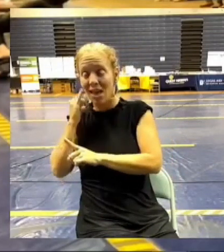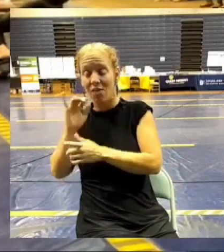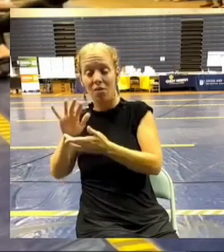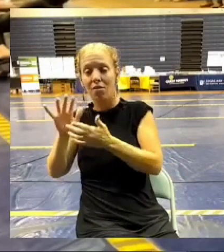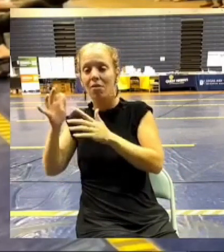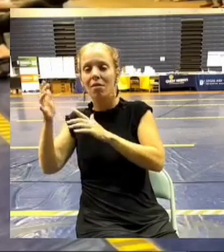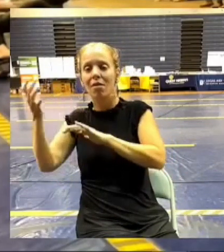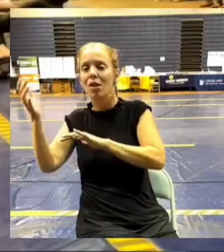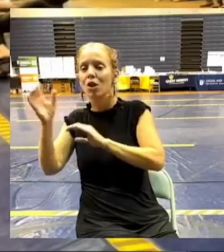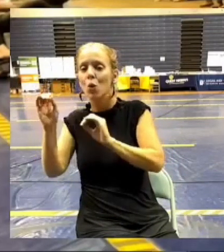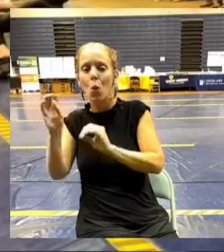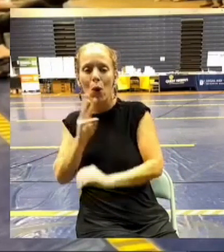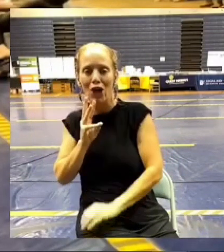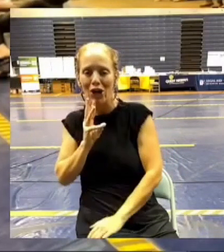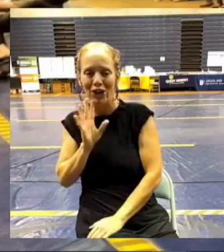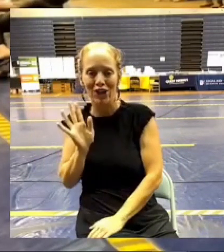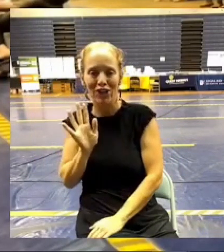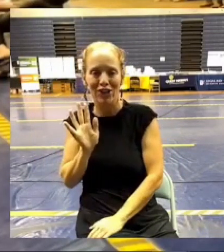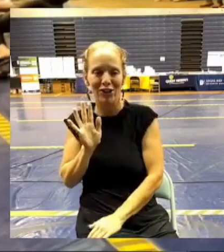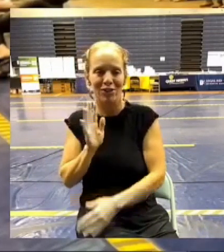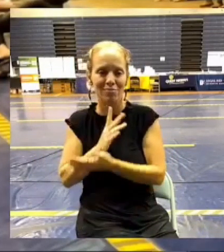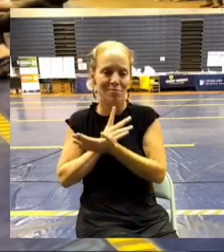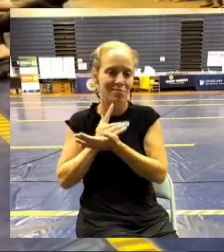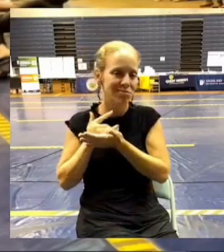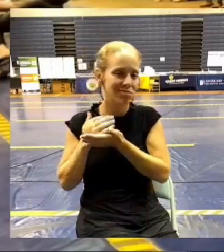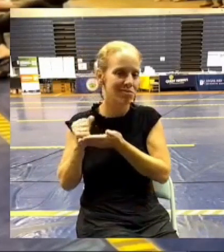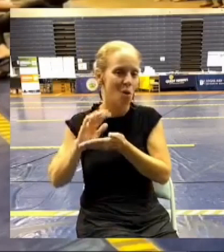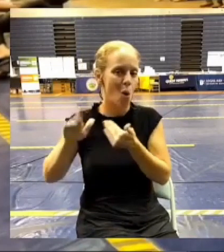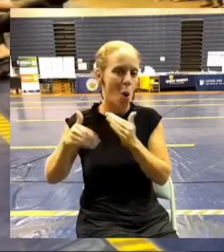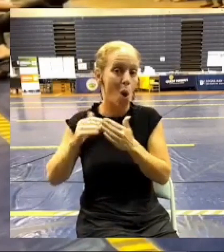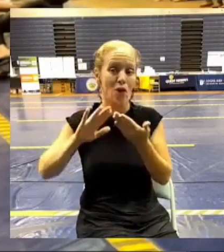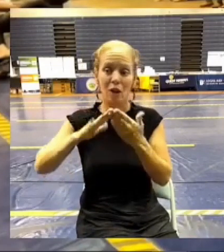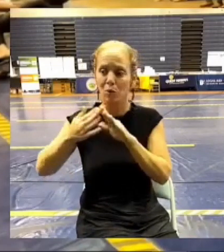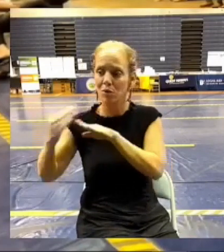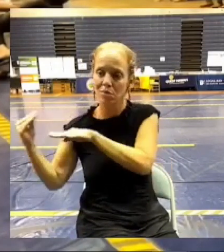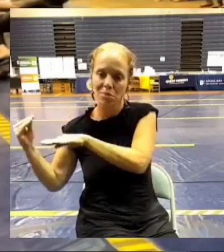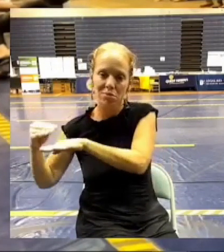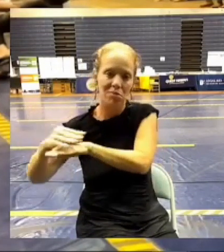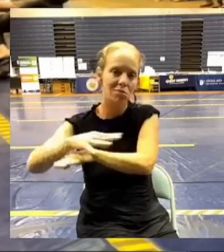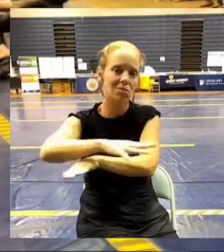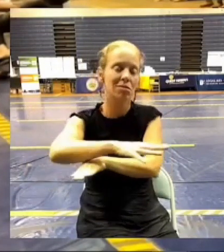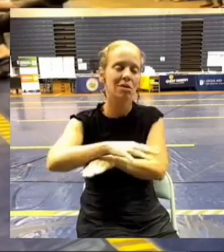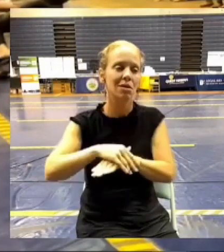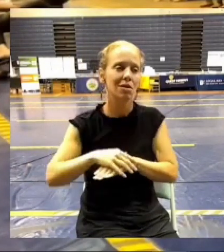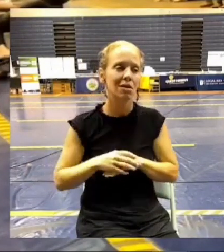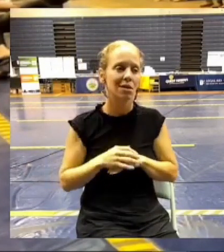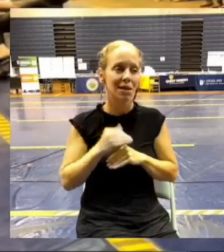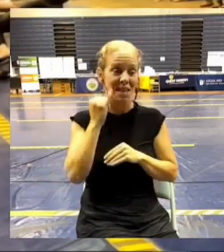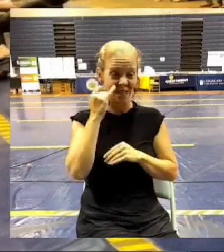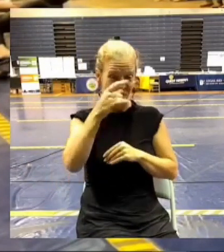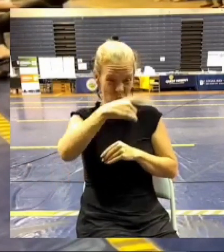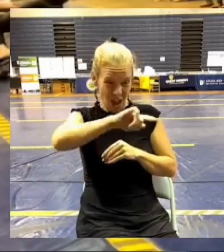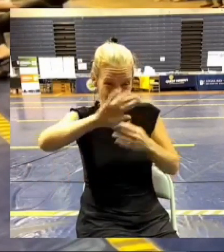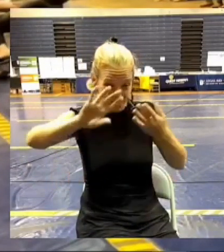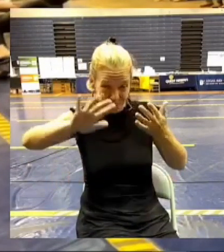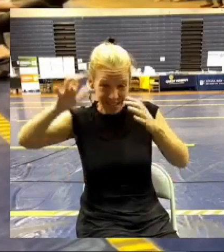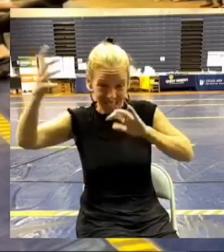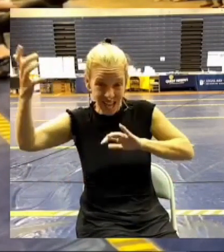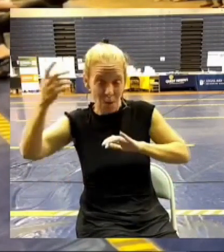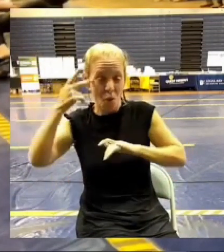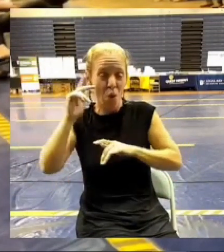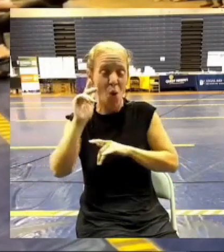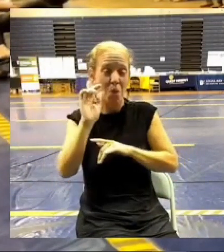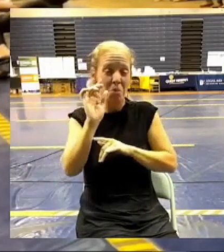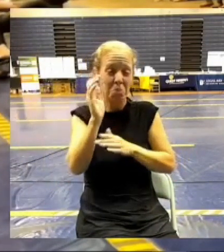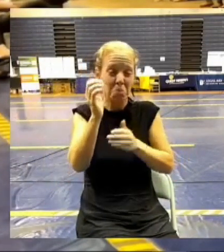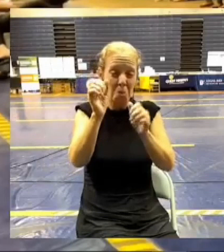that up, there is no water source for all of these communities. If you guys screw that up, if there's even